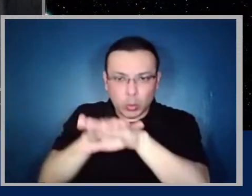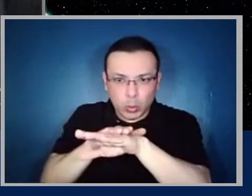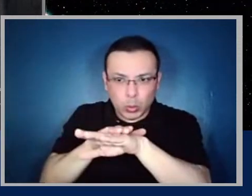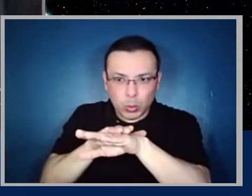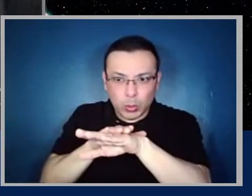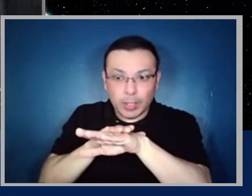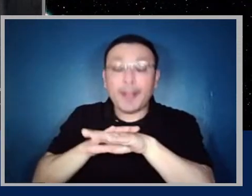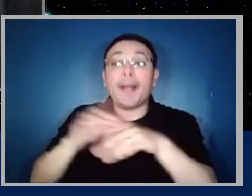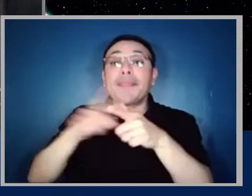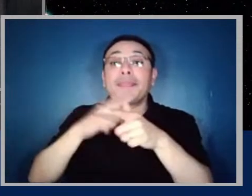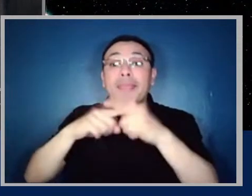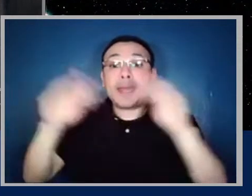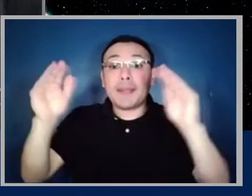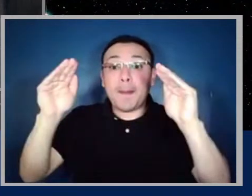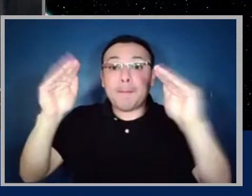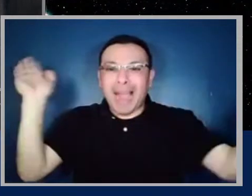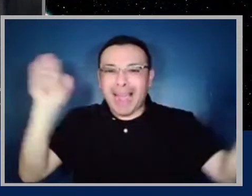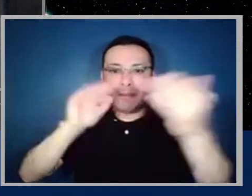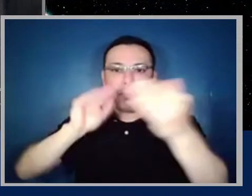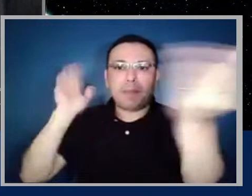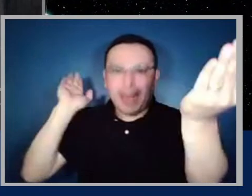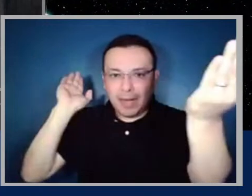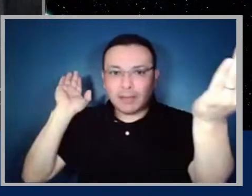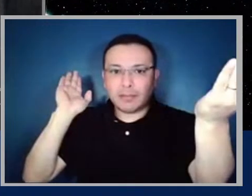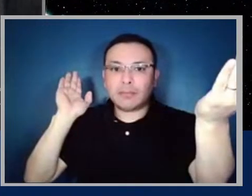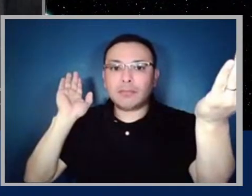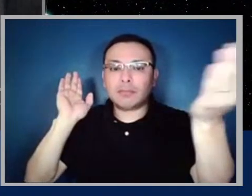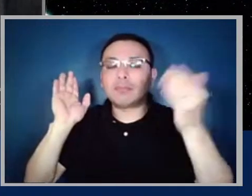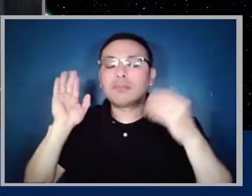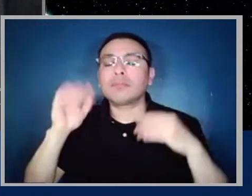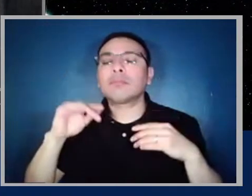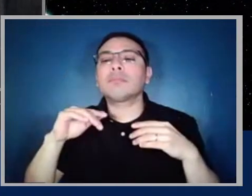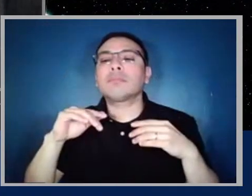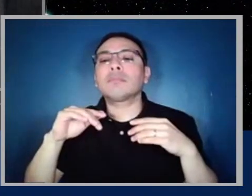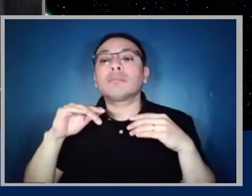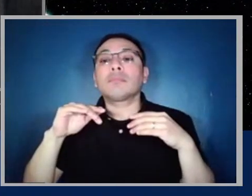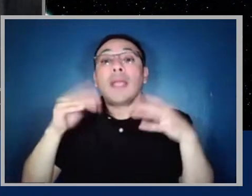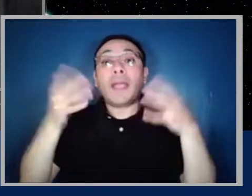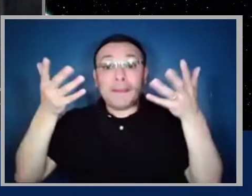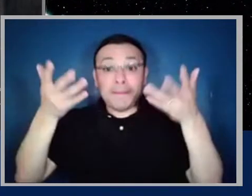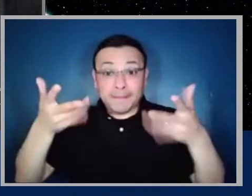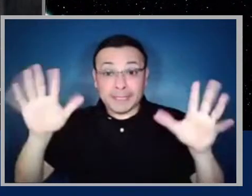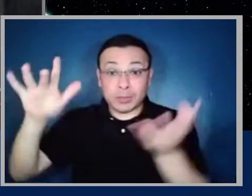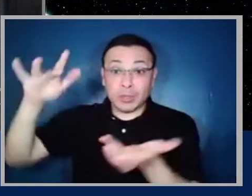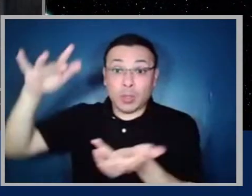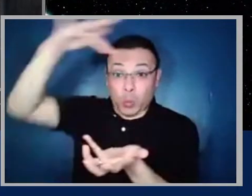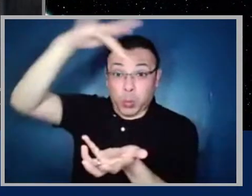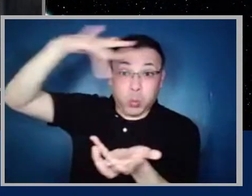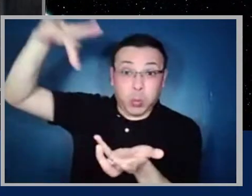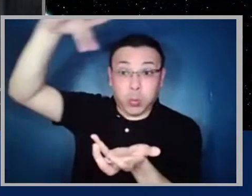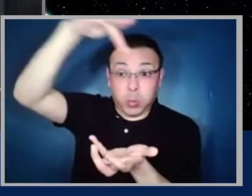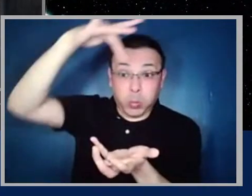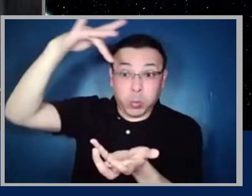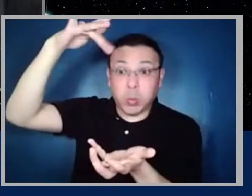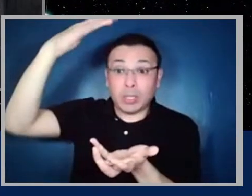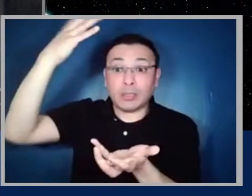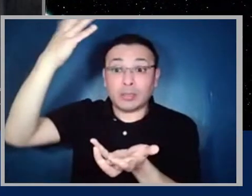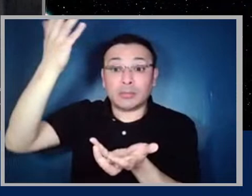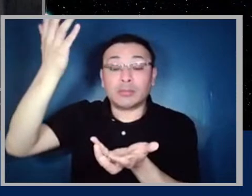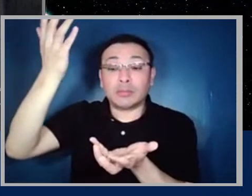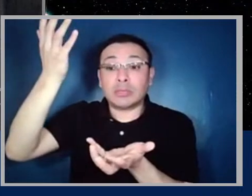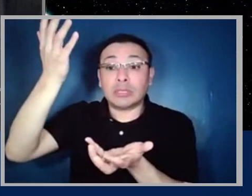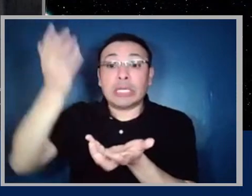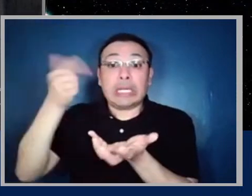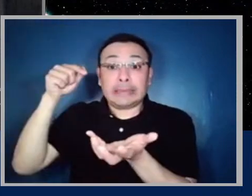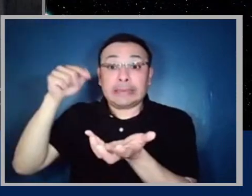bait cover separates, paratypically separates from the capsule. Once it separates, now it's just a big 1,000-pound